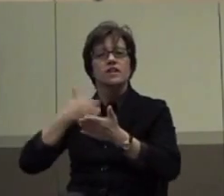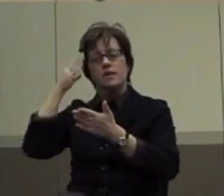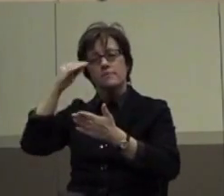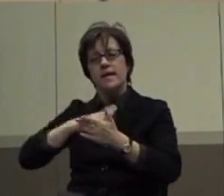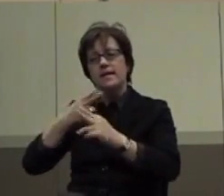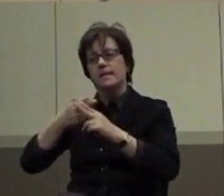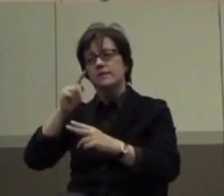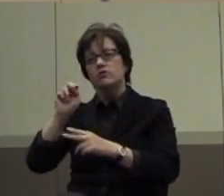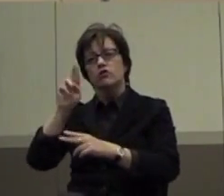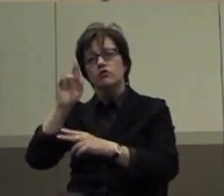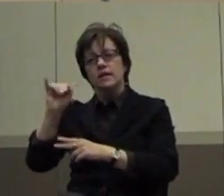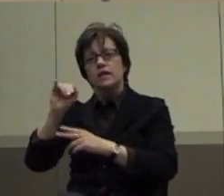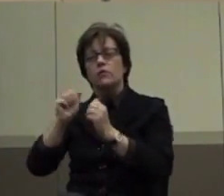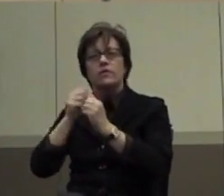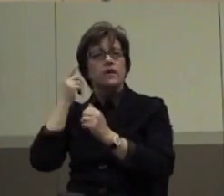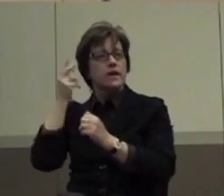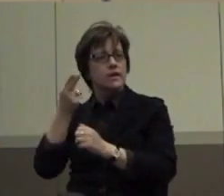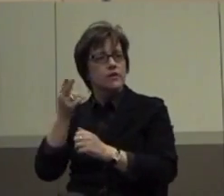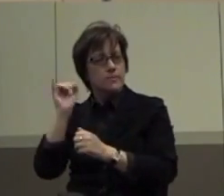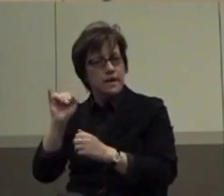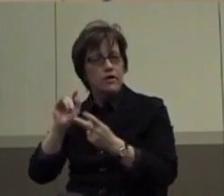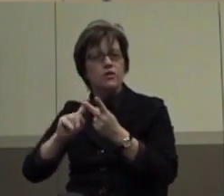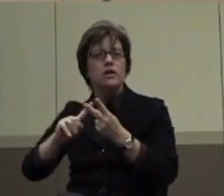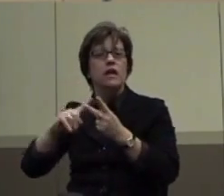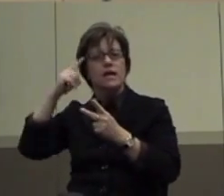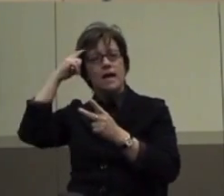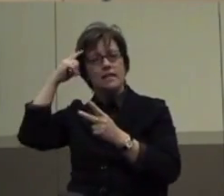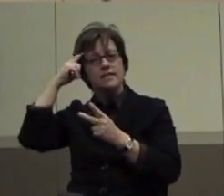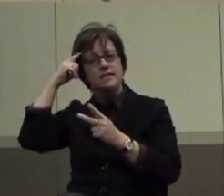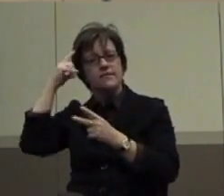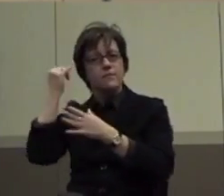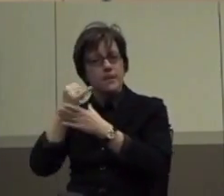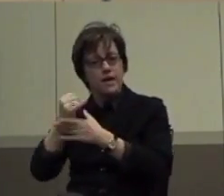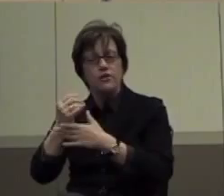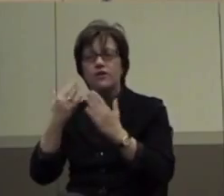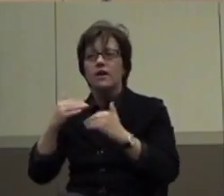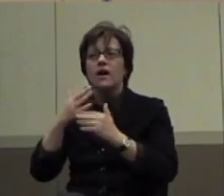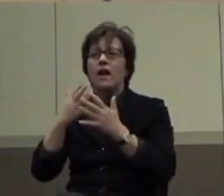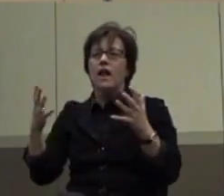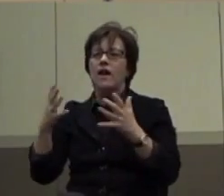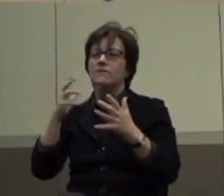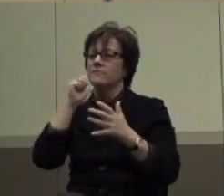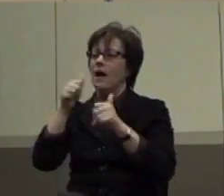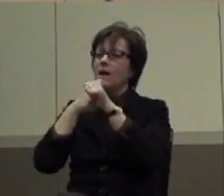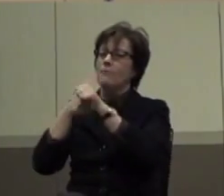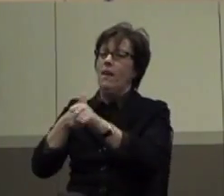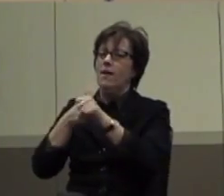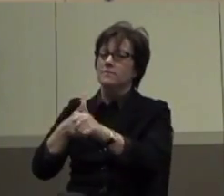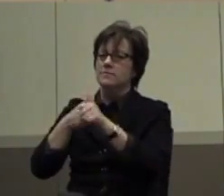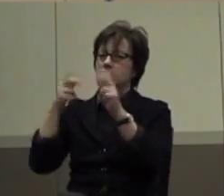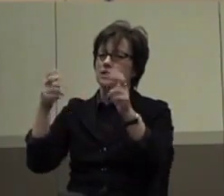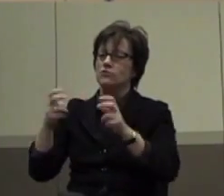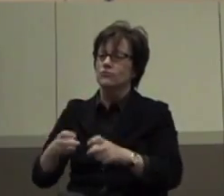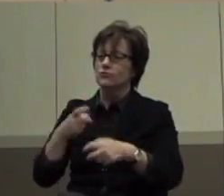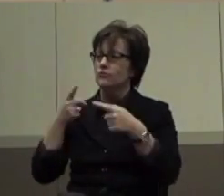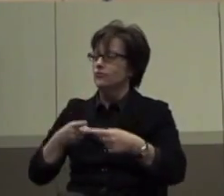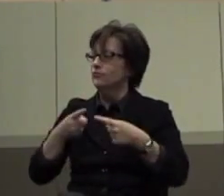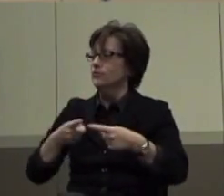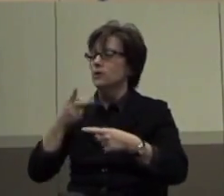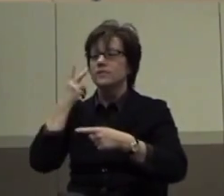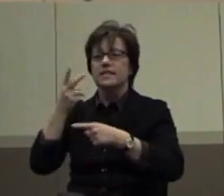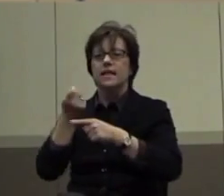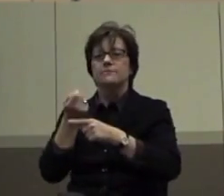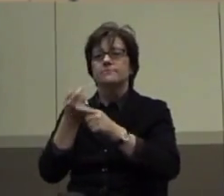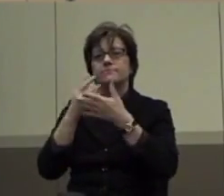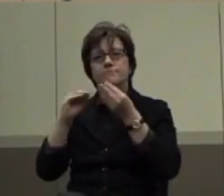impairments. He also has cognitive impairments and has a lot of non-compliance issues. And we're going to see a little video of that young man